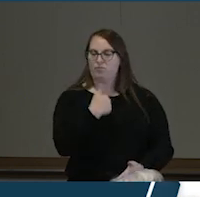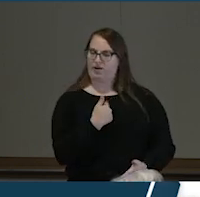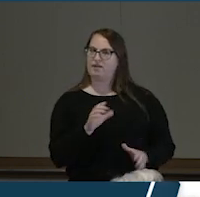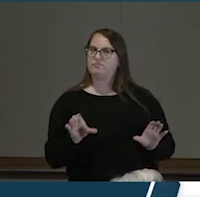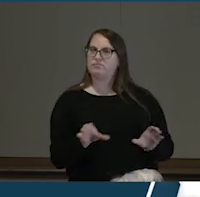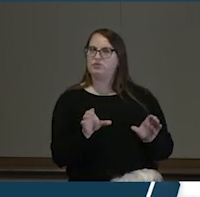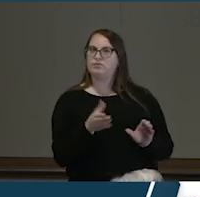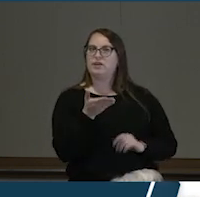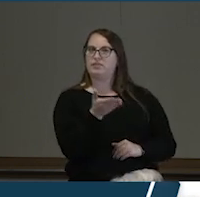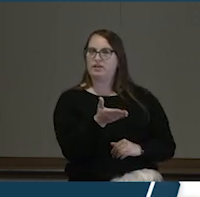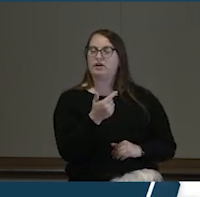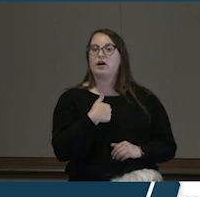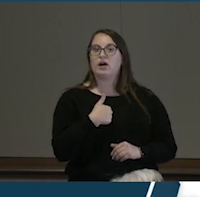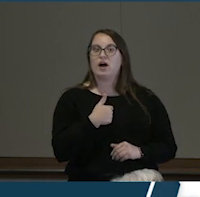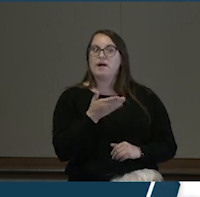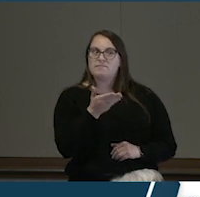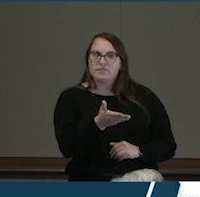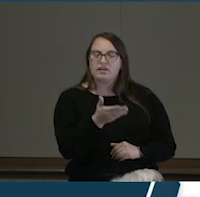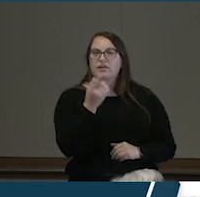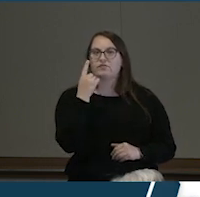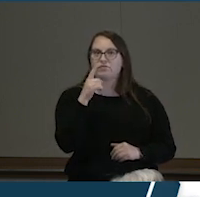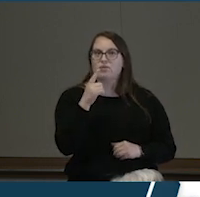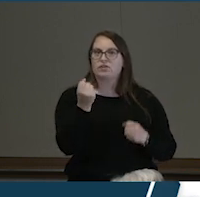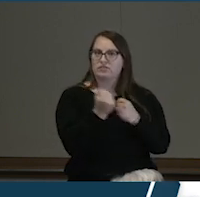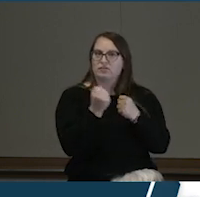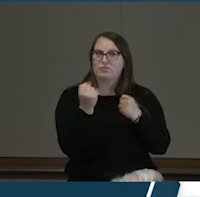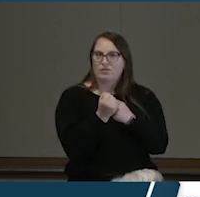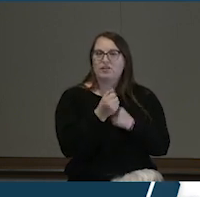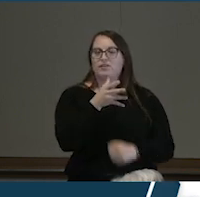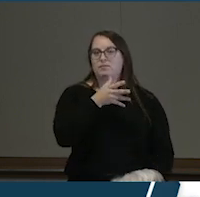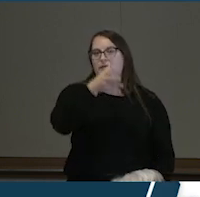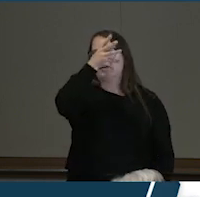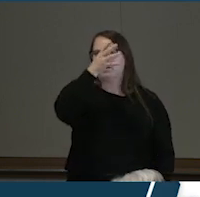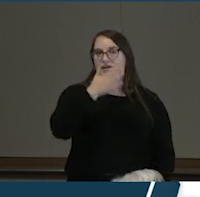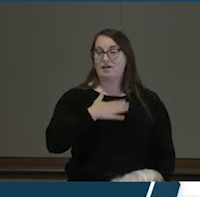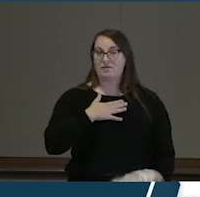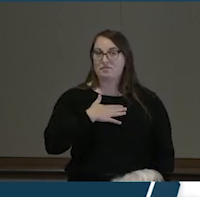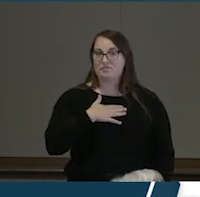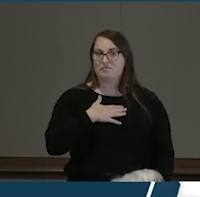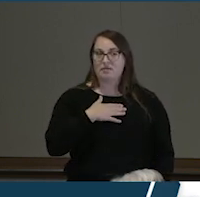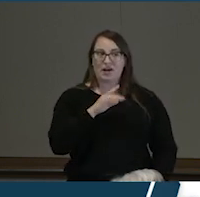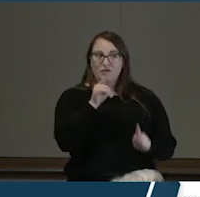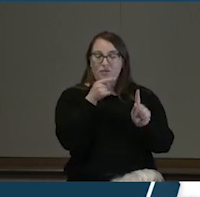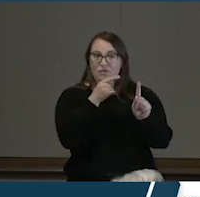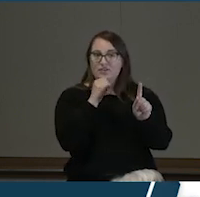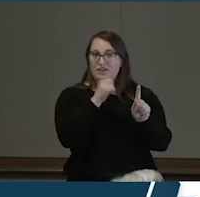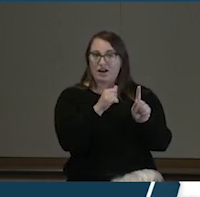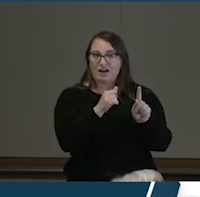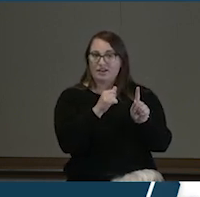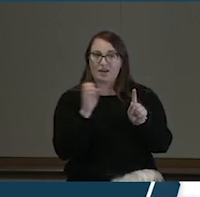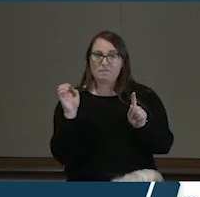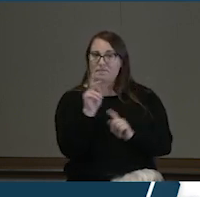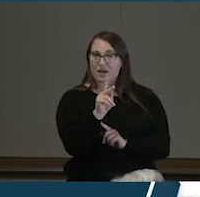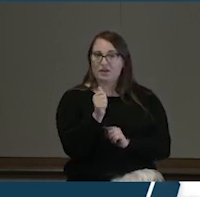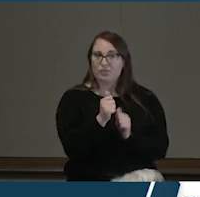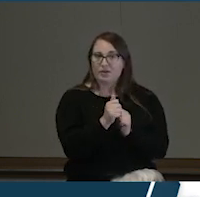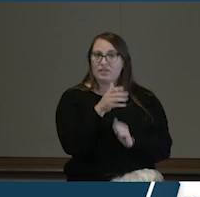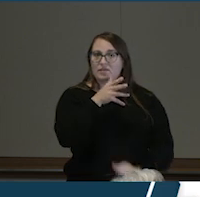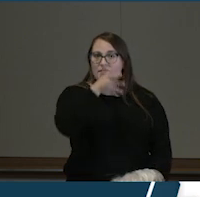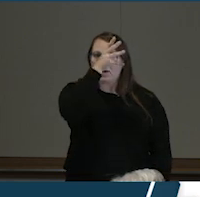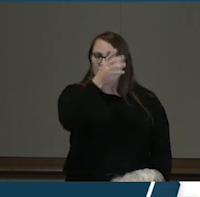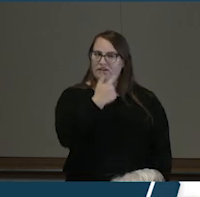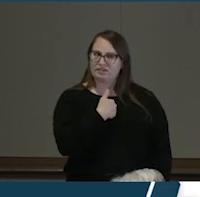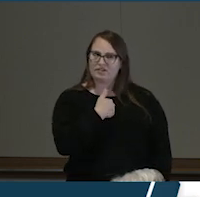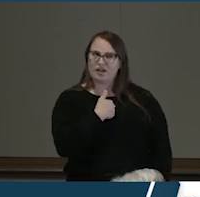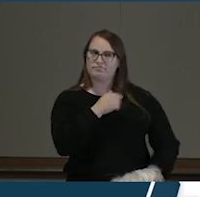there to help the parent become their best advocate. Because my goal is not to come back with that parent. My goal is to give that parent what they need so I don't have to come